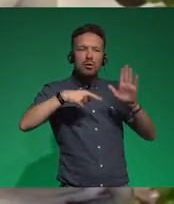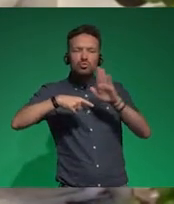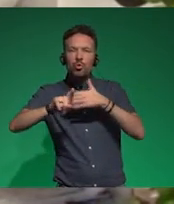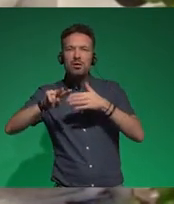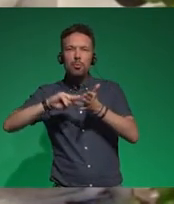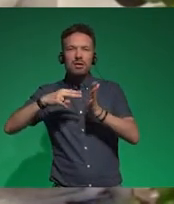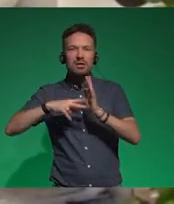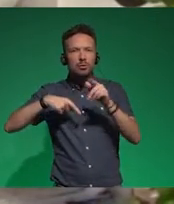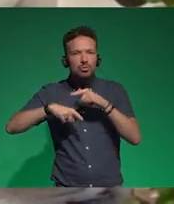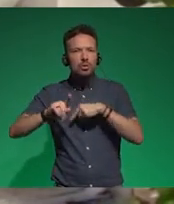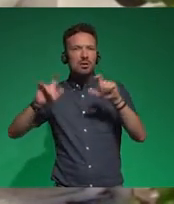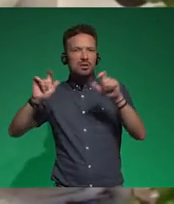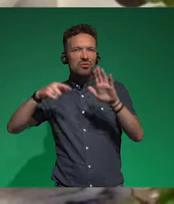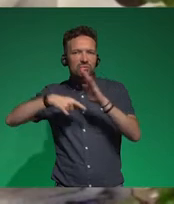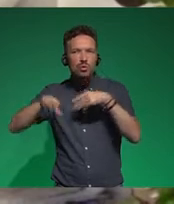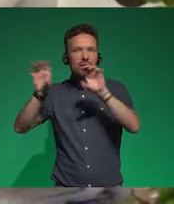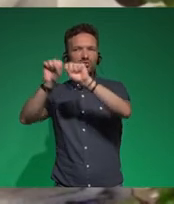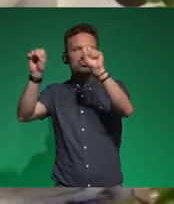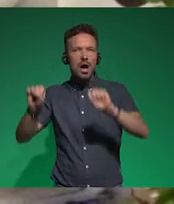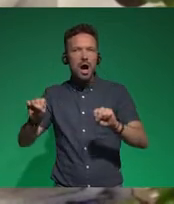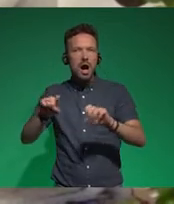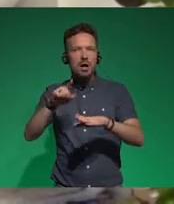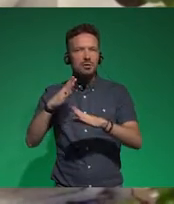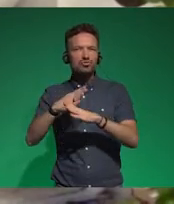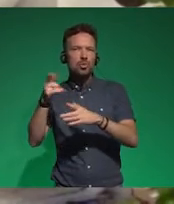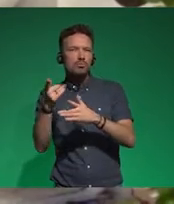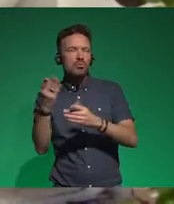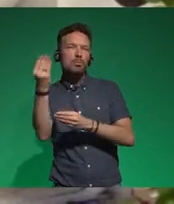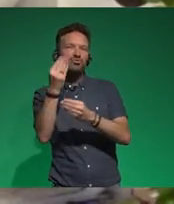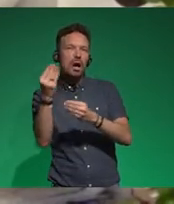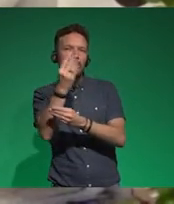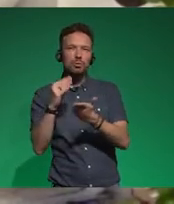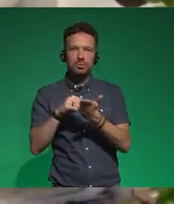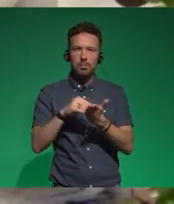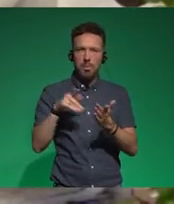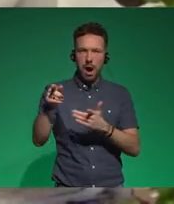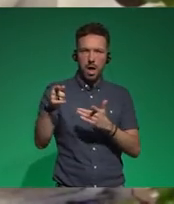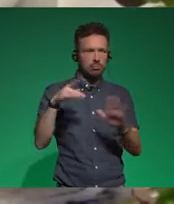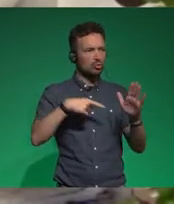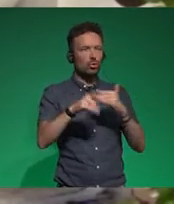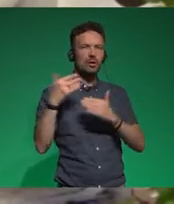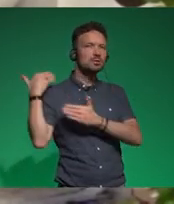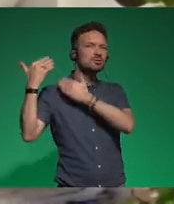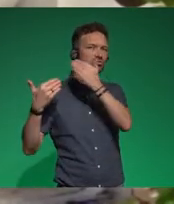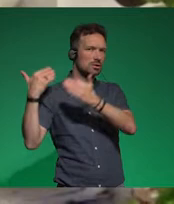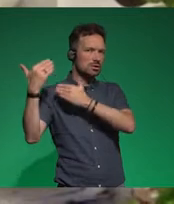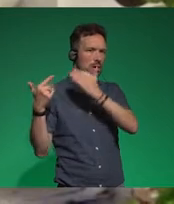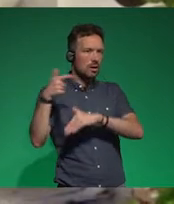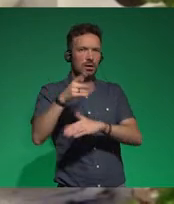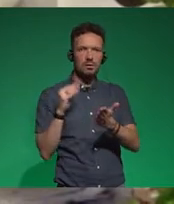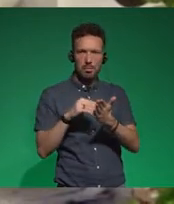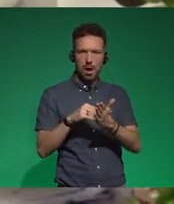for the official kind of history. And so I'm much more interested in the kind